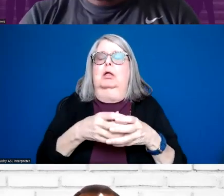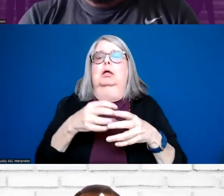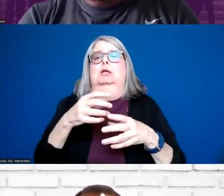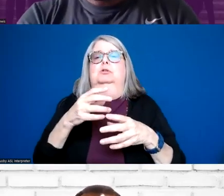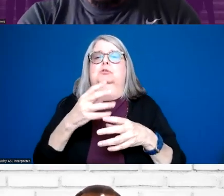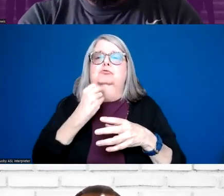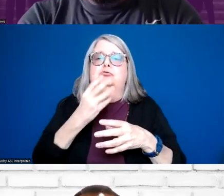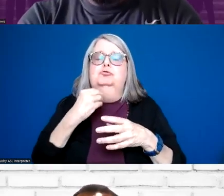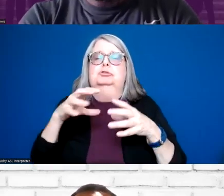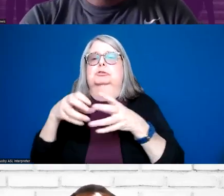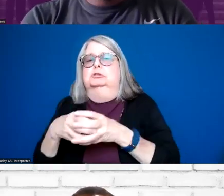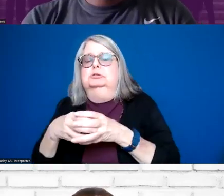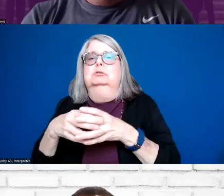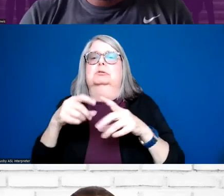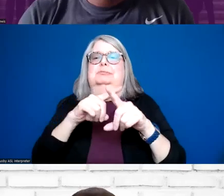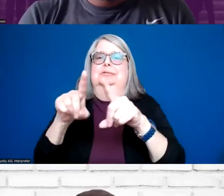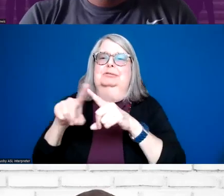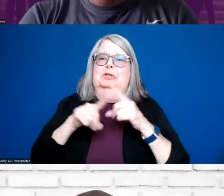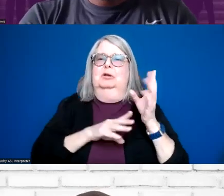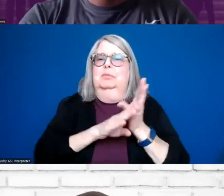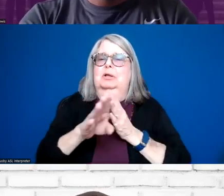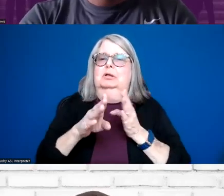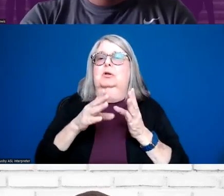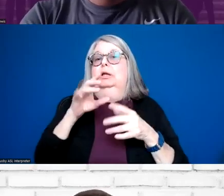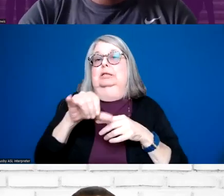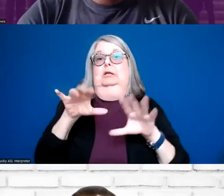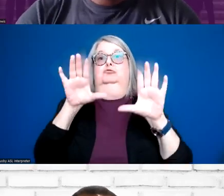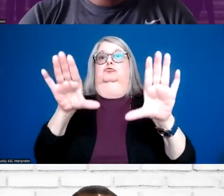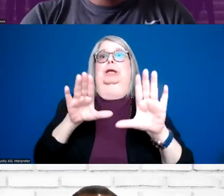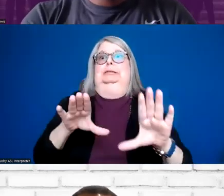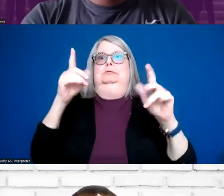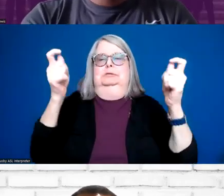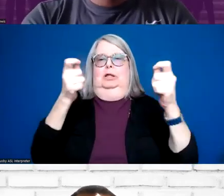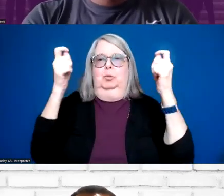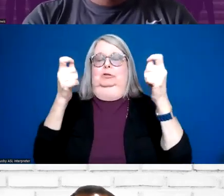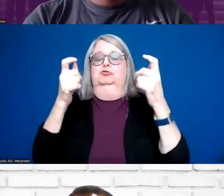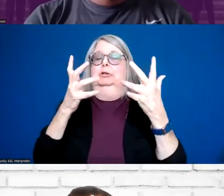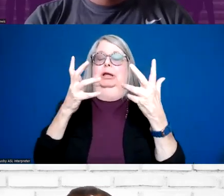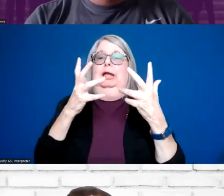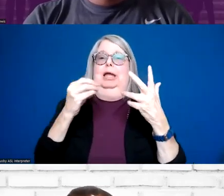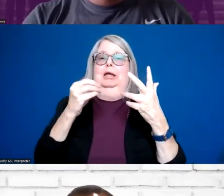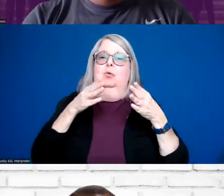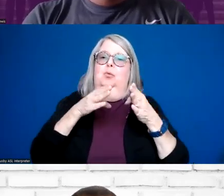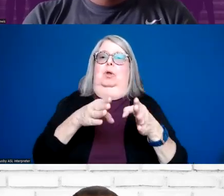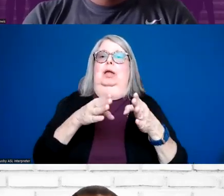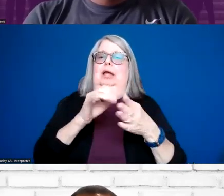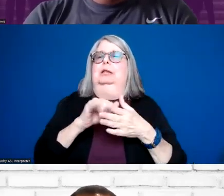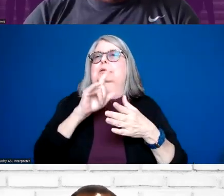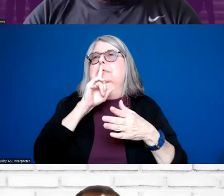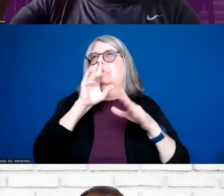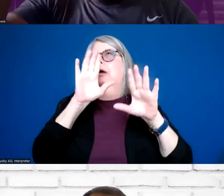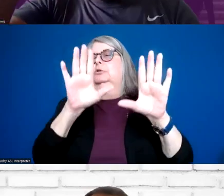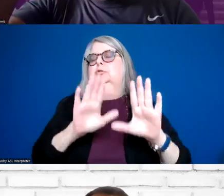particular minorities, because they're all. So this is a great celebration and a methodology that is absolutely